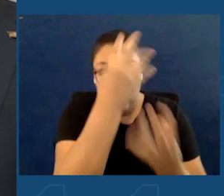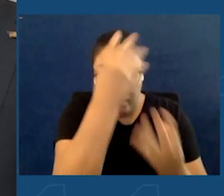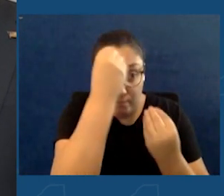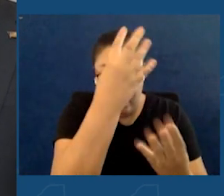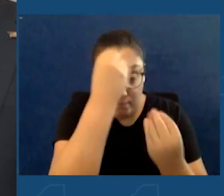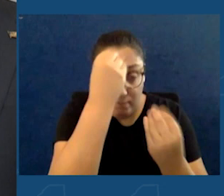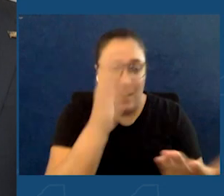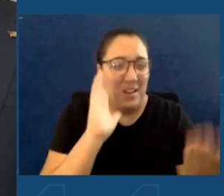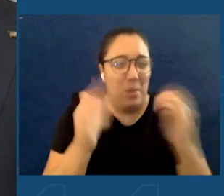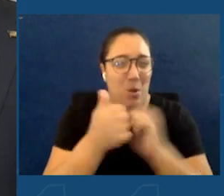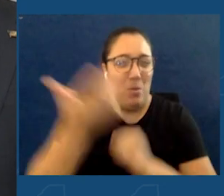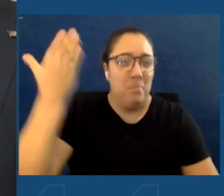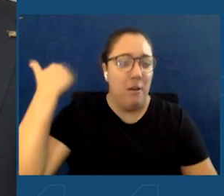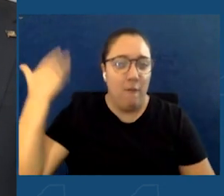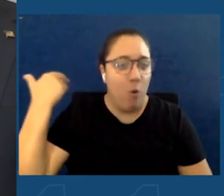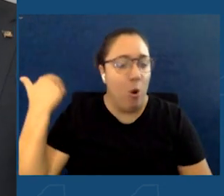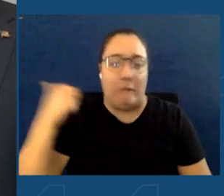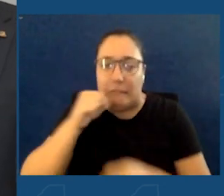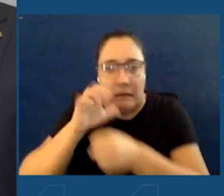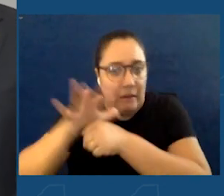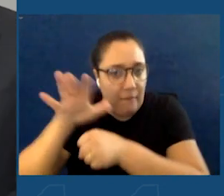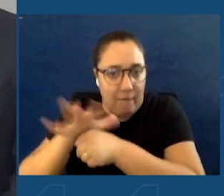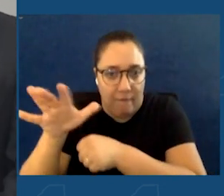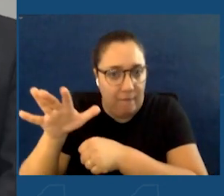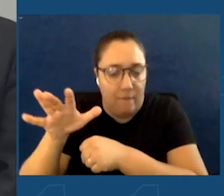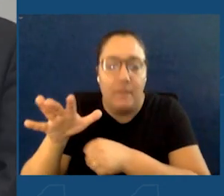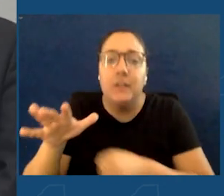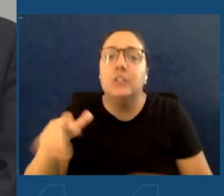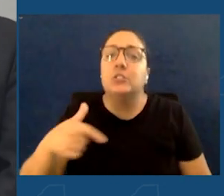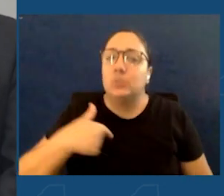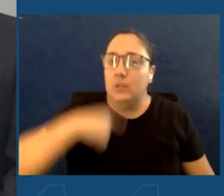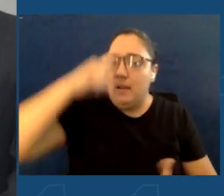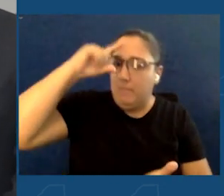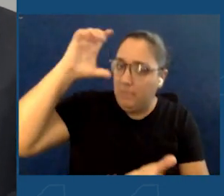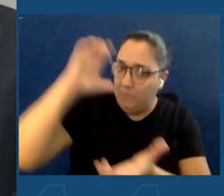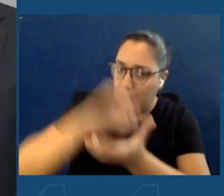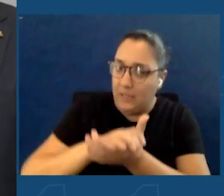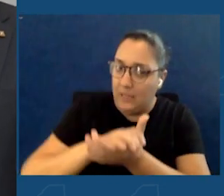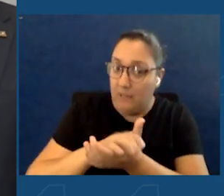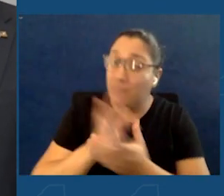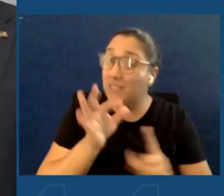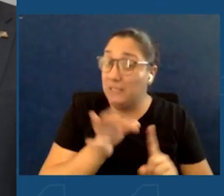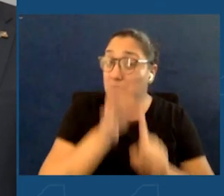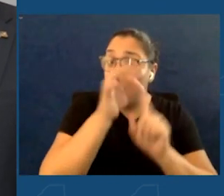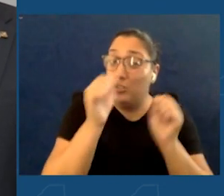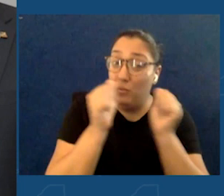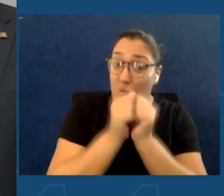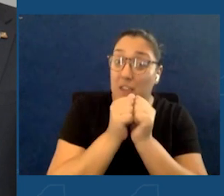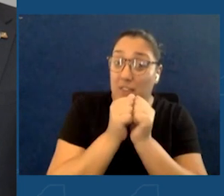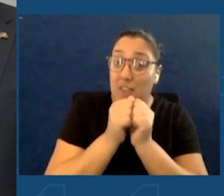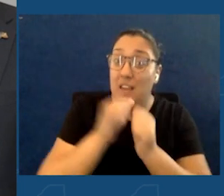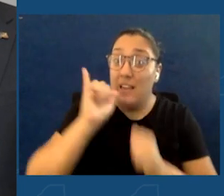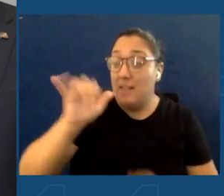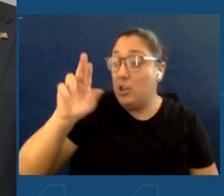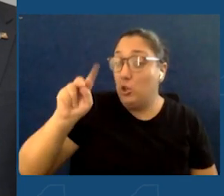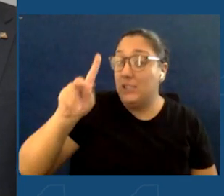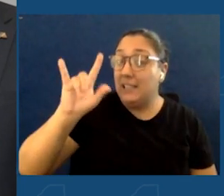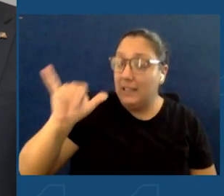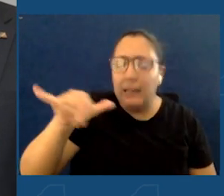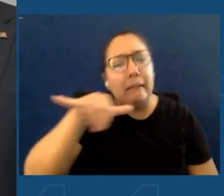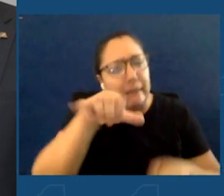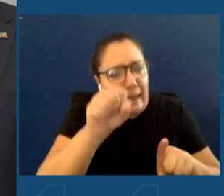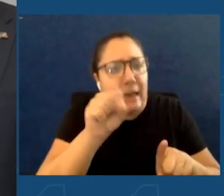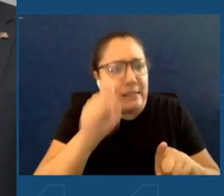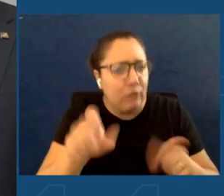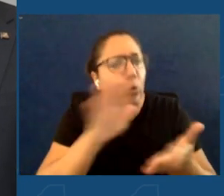in the past. And I believe, especially when it comes to our utilities, yes, there's a responsibility to clean up after the storm